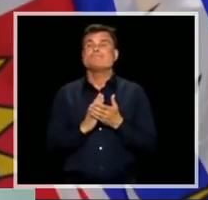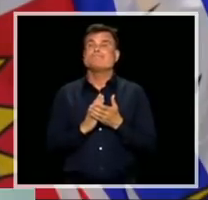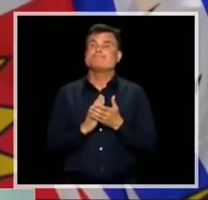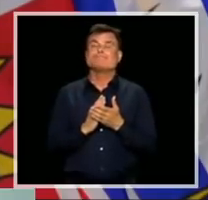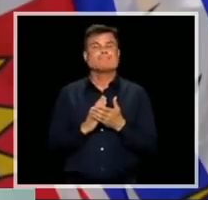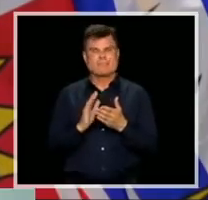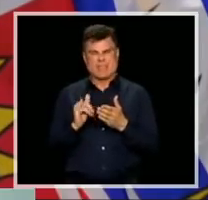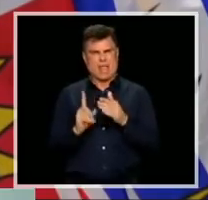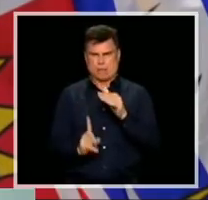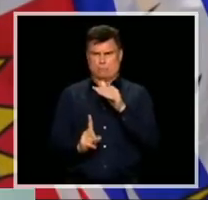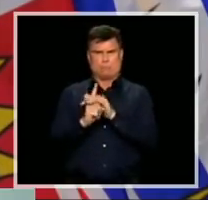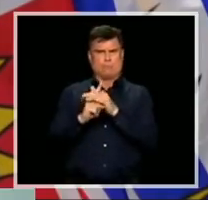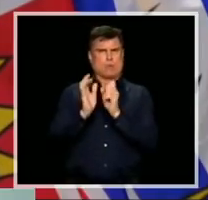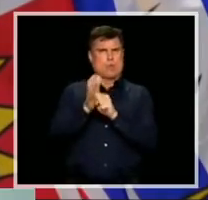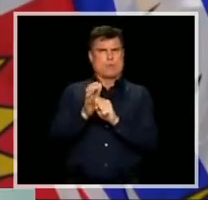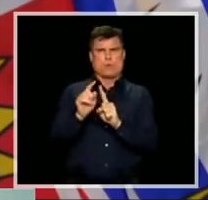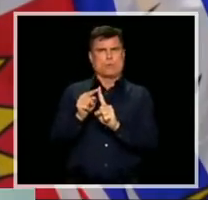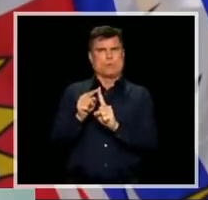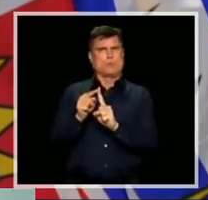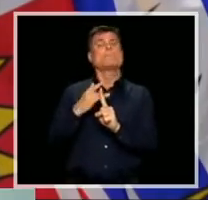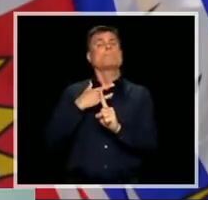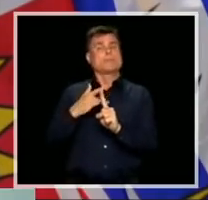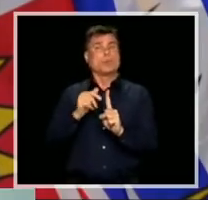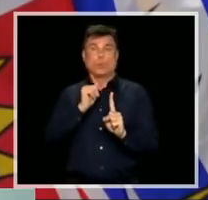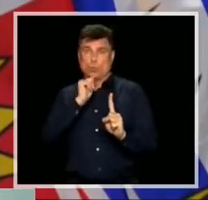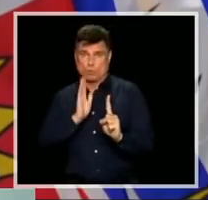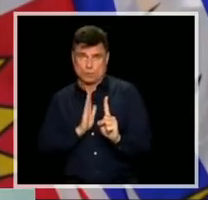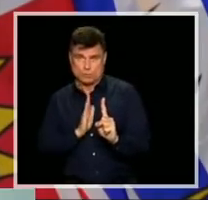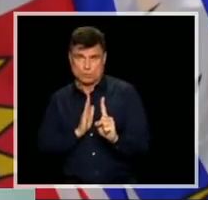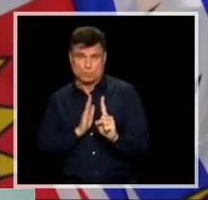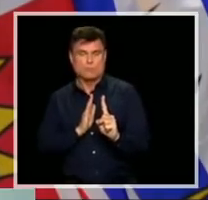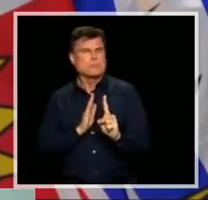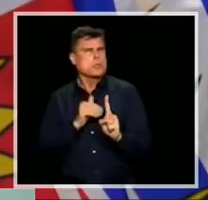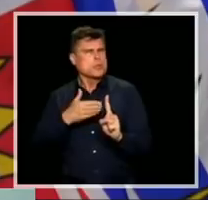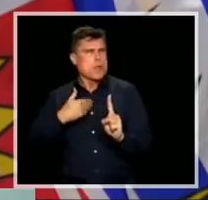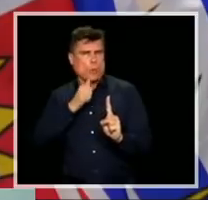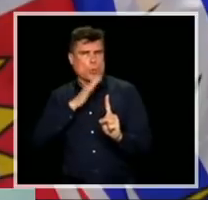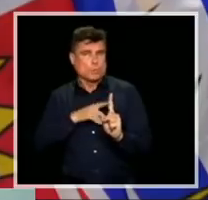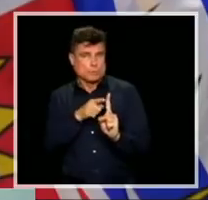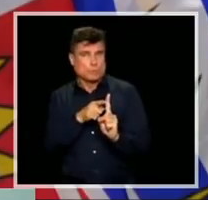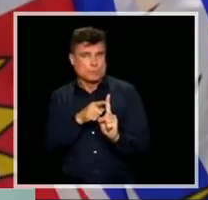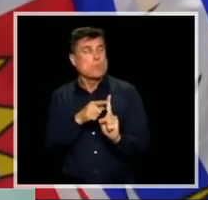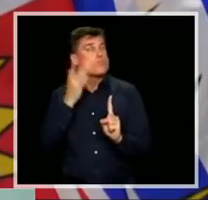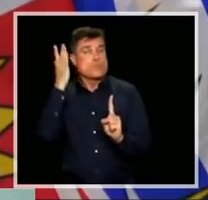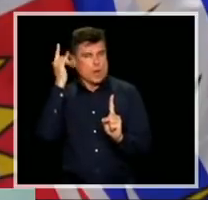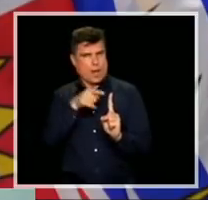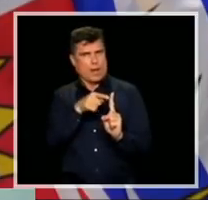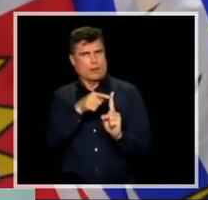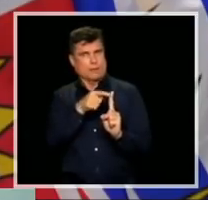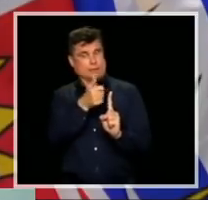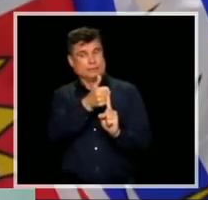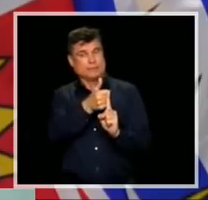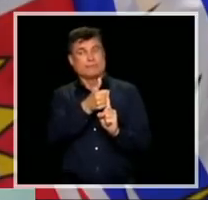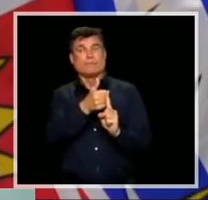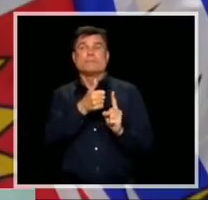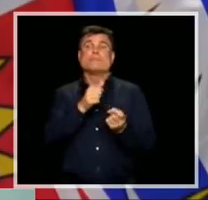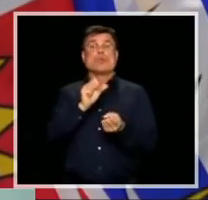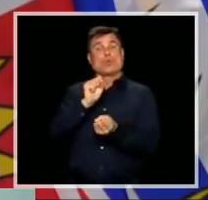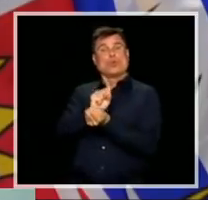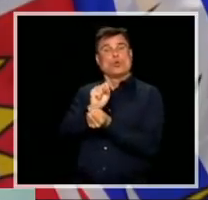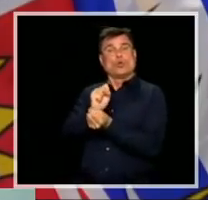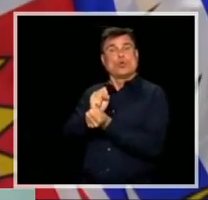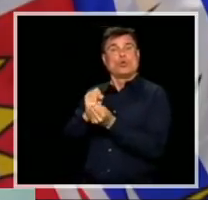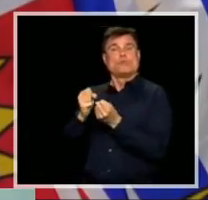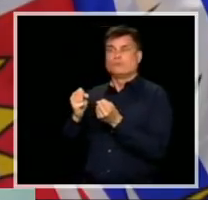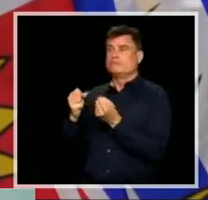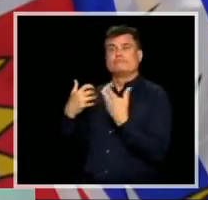understand how they work in the real world, which means understanding the false positive and the false negative rates of those tests, and